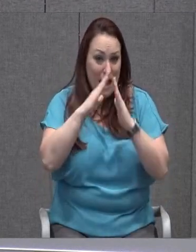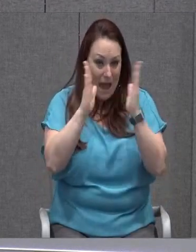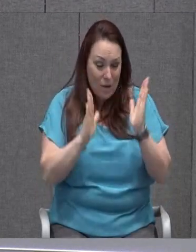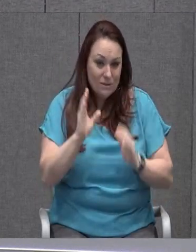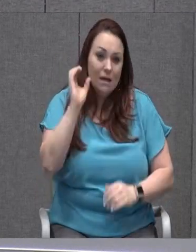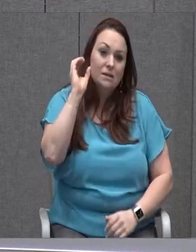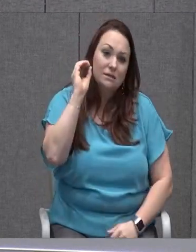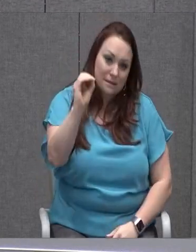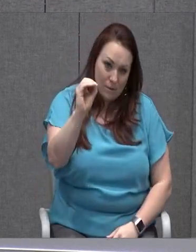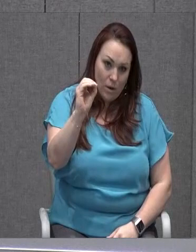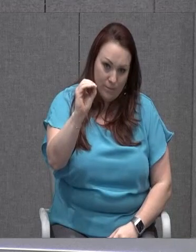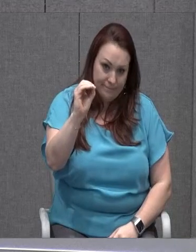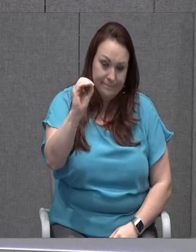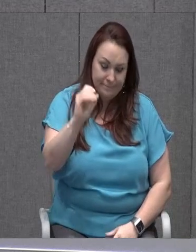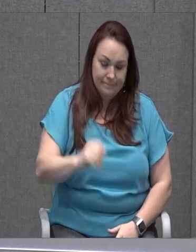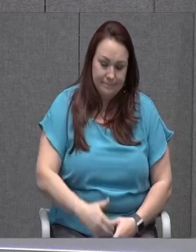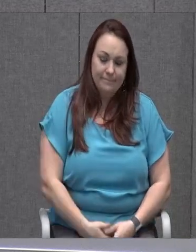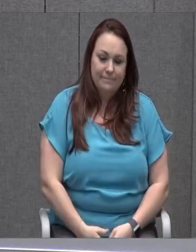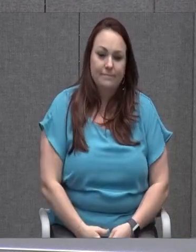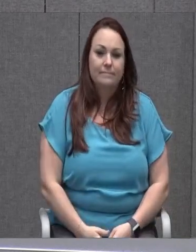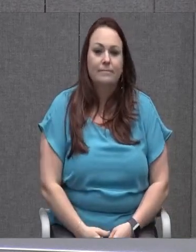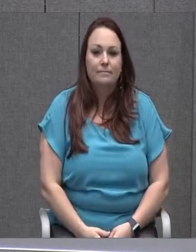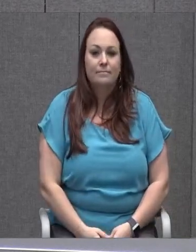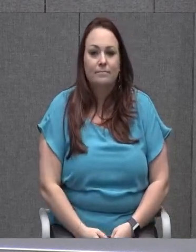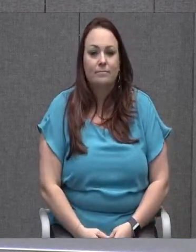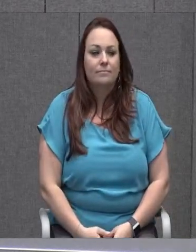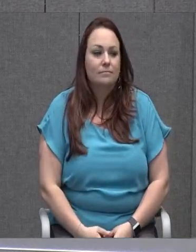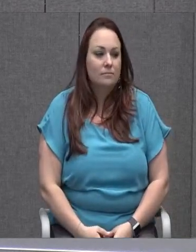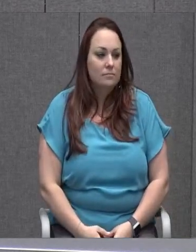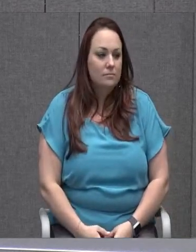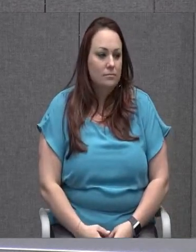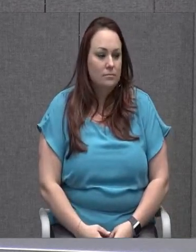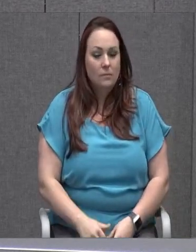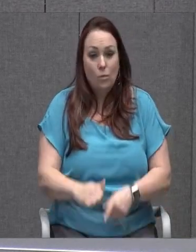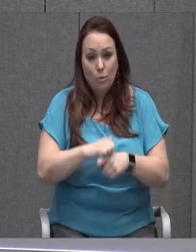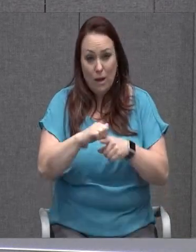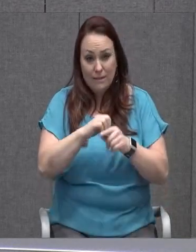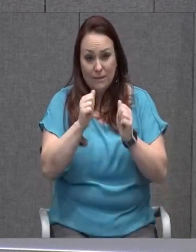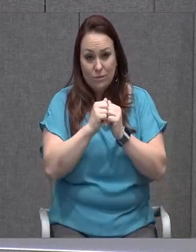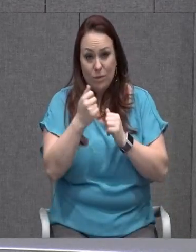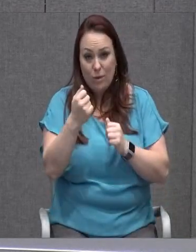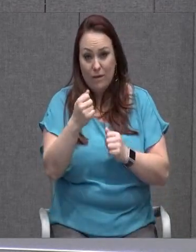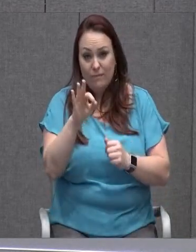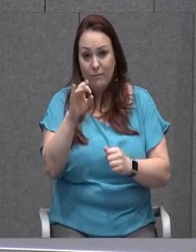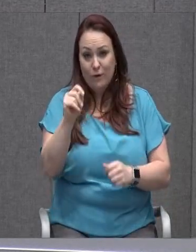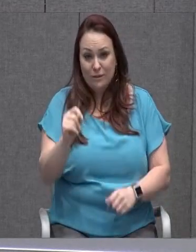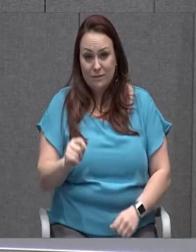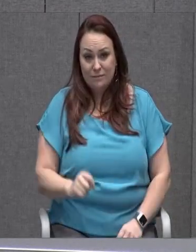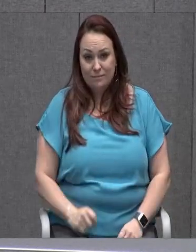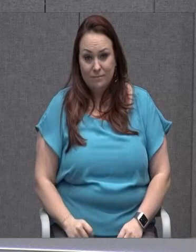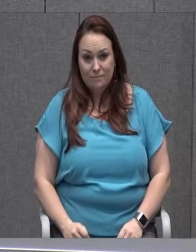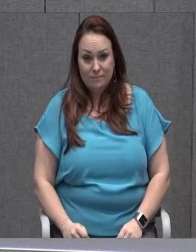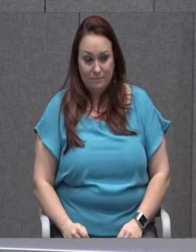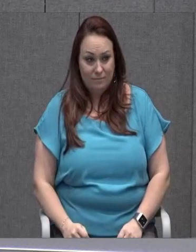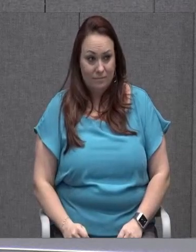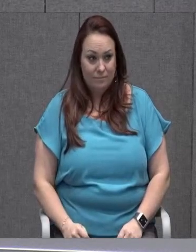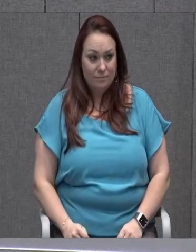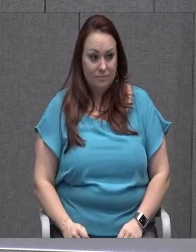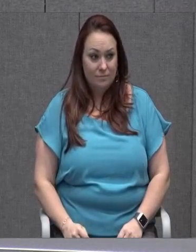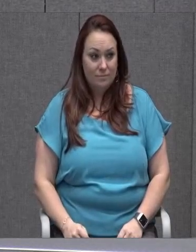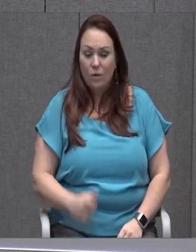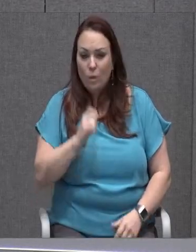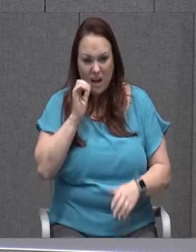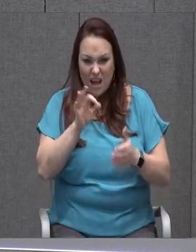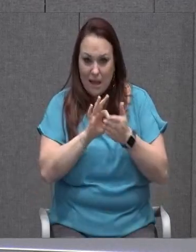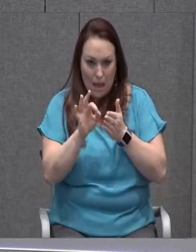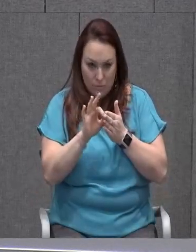points. Okay, so let's go ahead and practice right now just with 1 foot. Just practice flipping that shoe. We're not going to add up the score